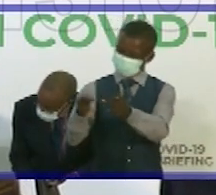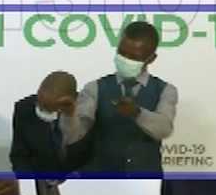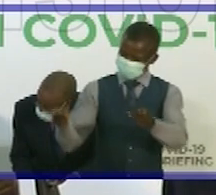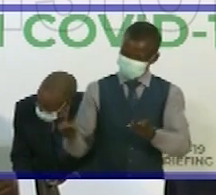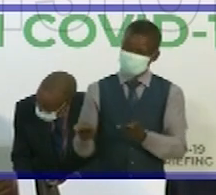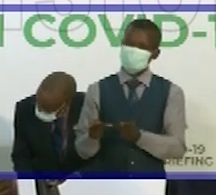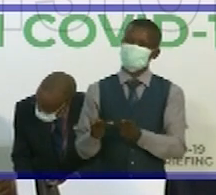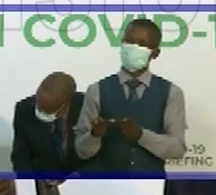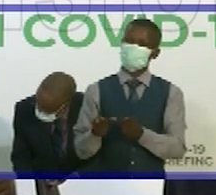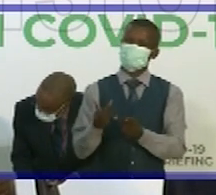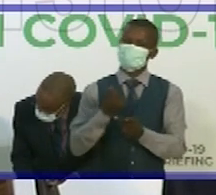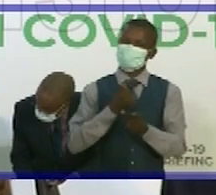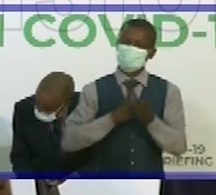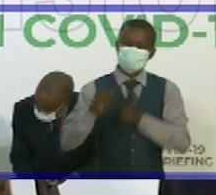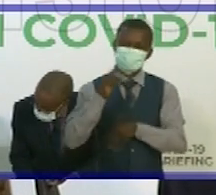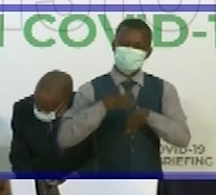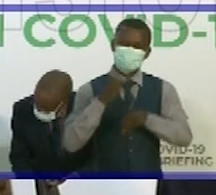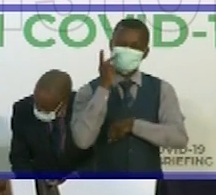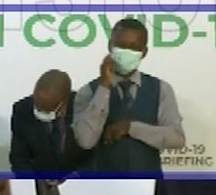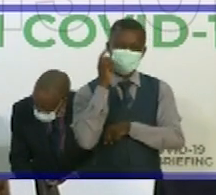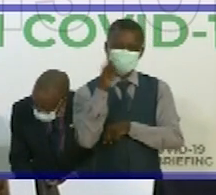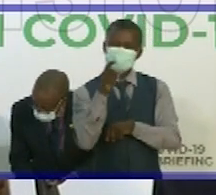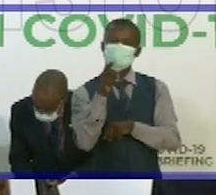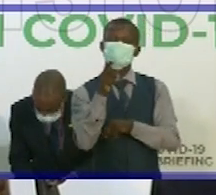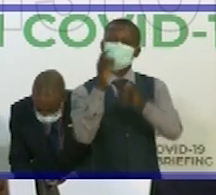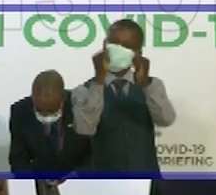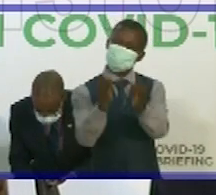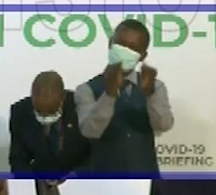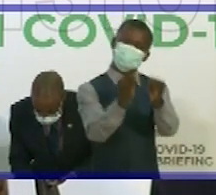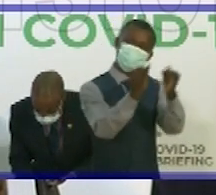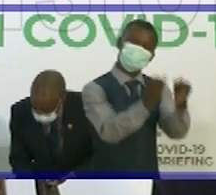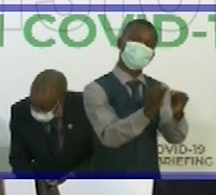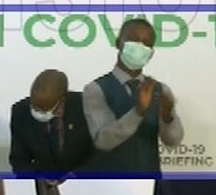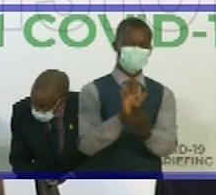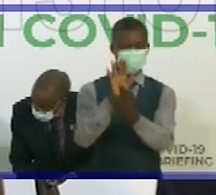there's uncertainty about a diagnosis and the individual is showing